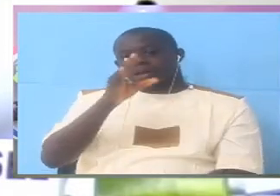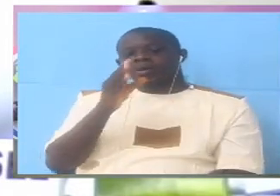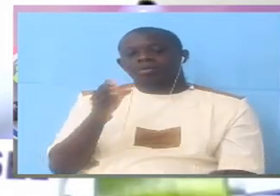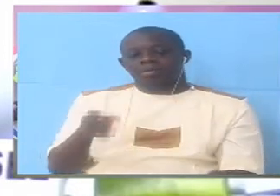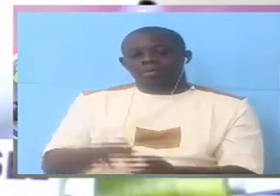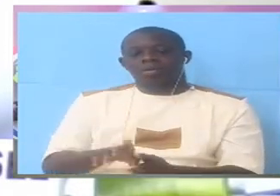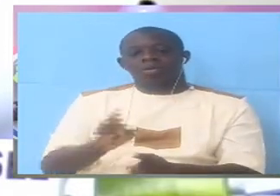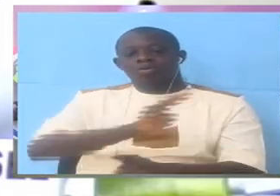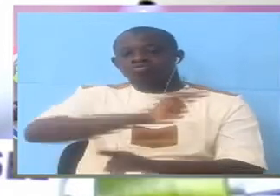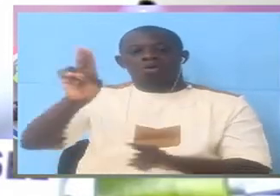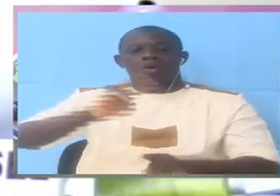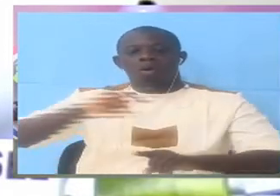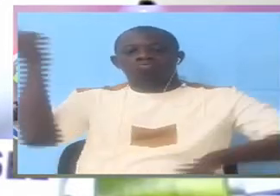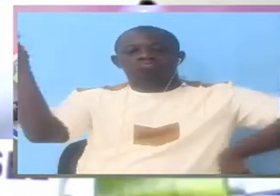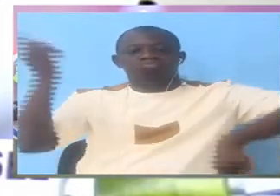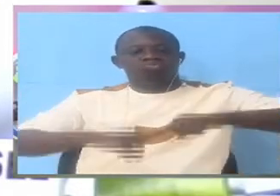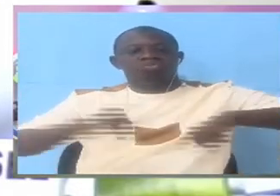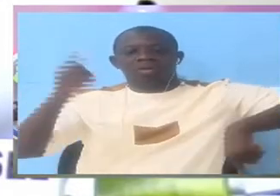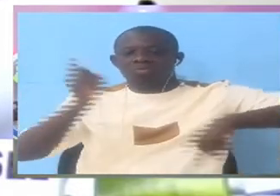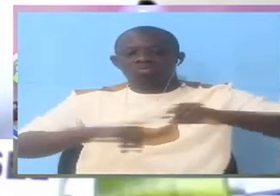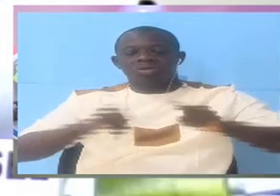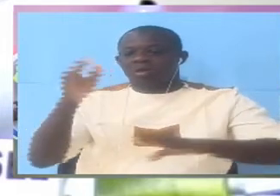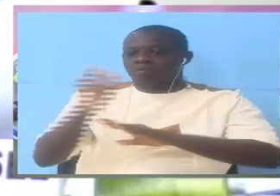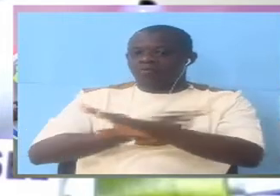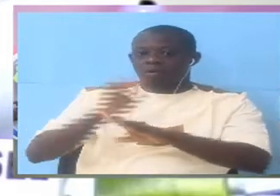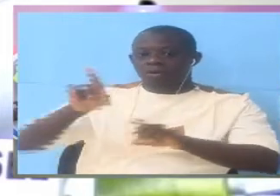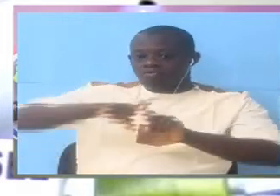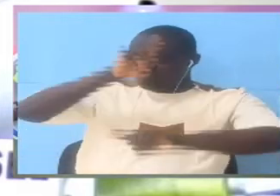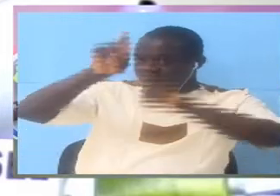They were not beaten before the panel.